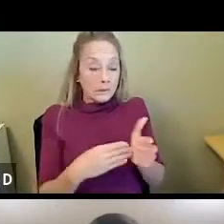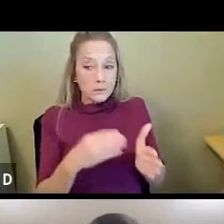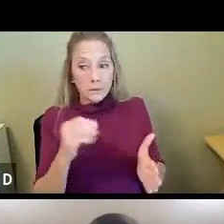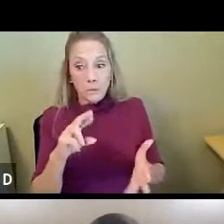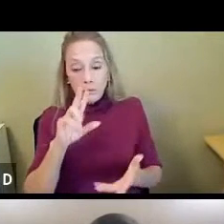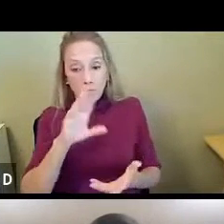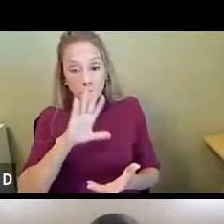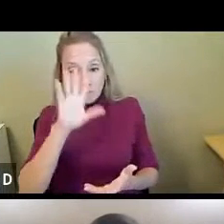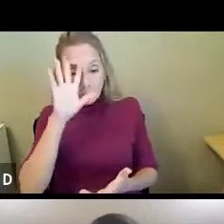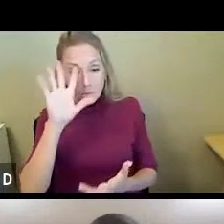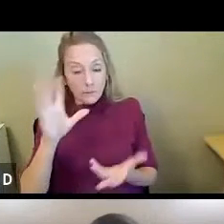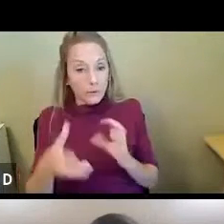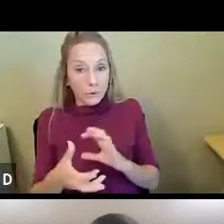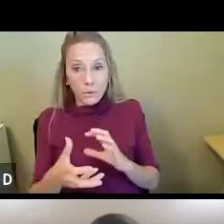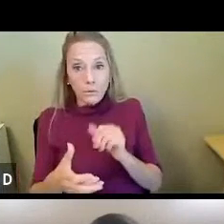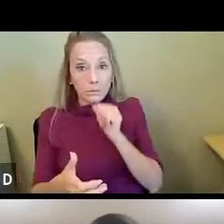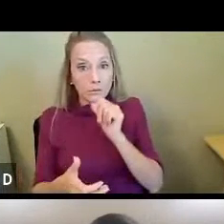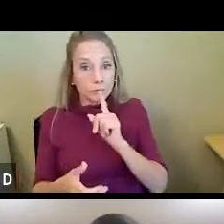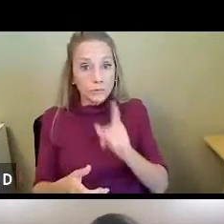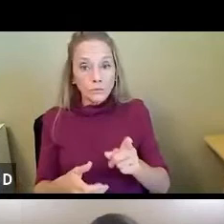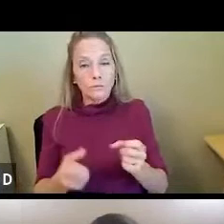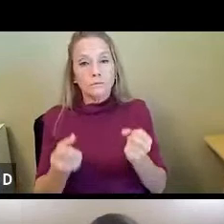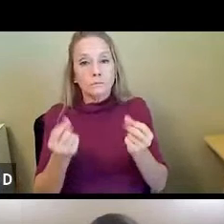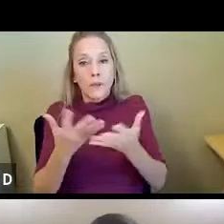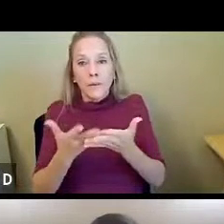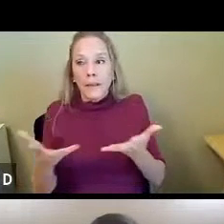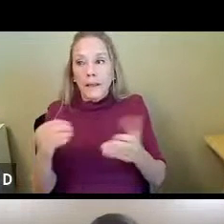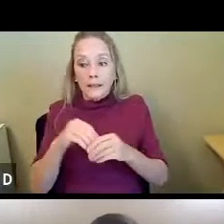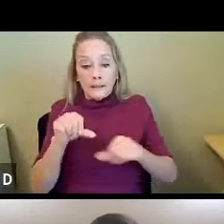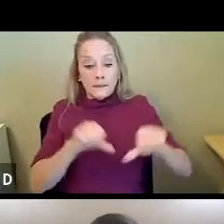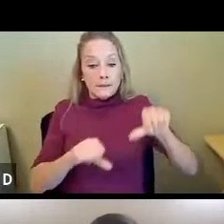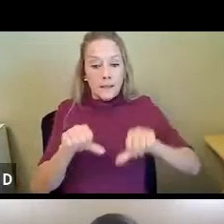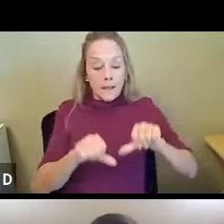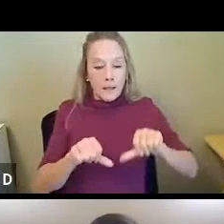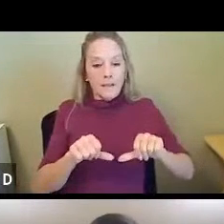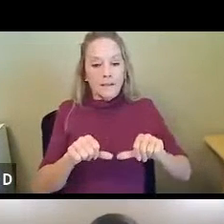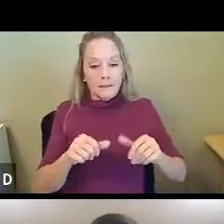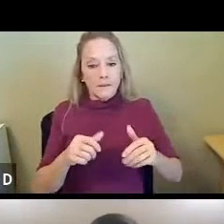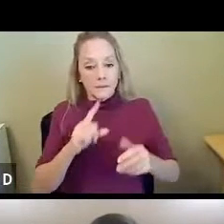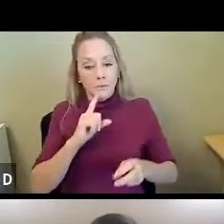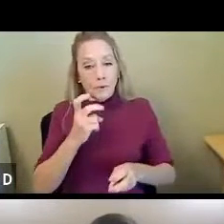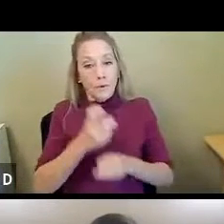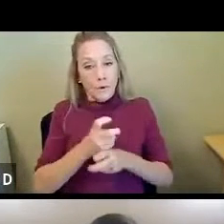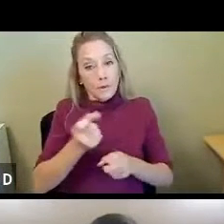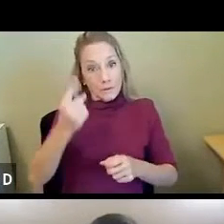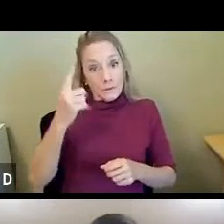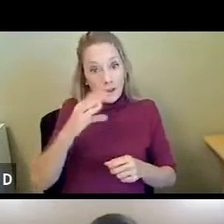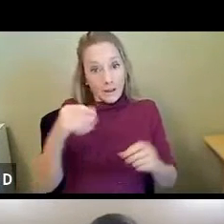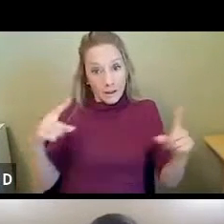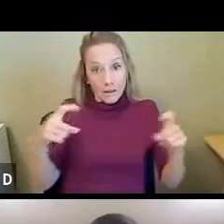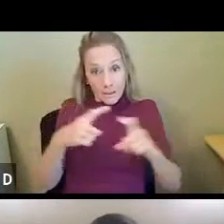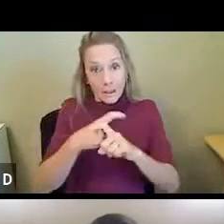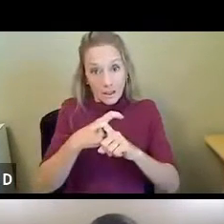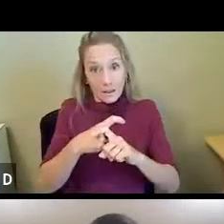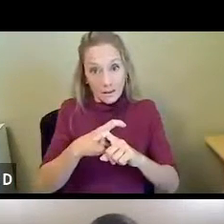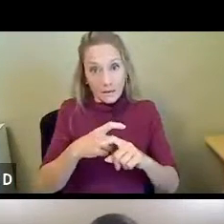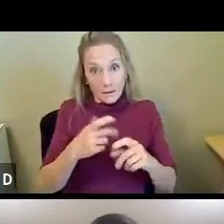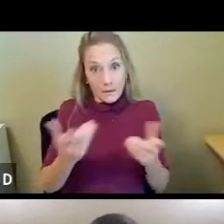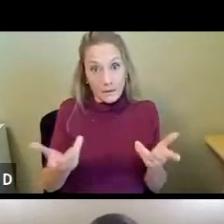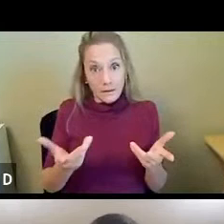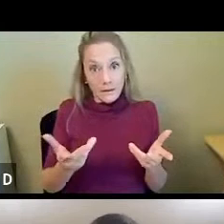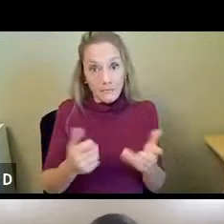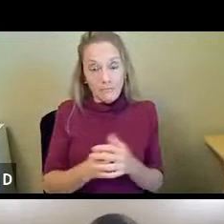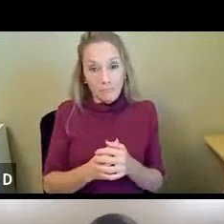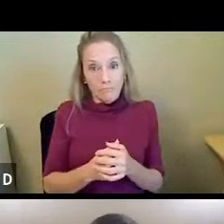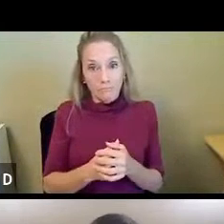there's like many other things in science, it's hard to understand. It's complicated.